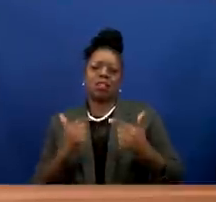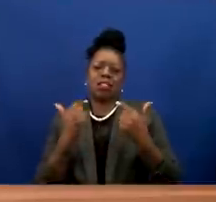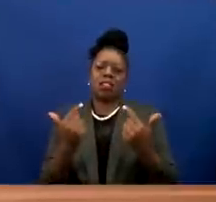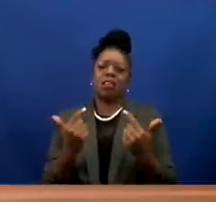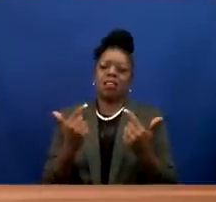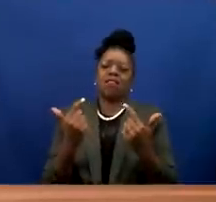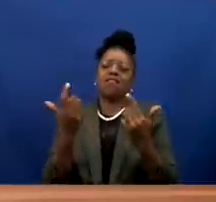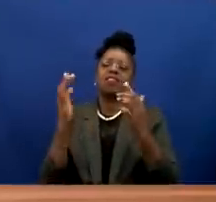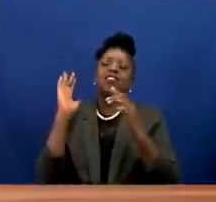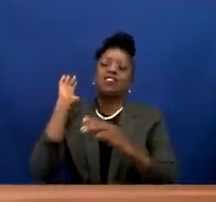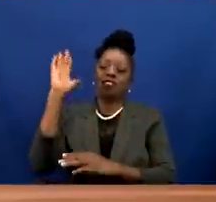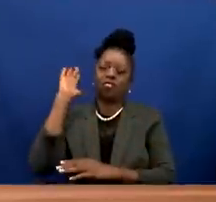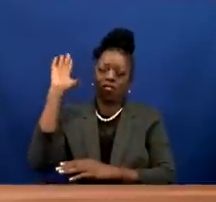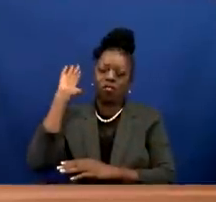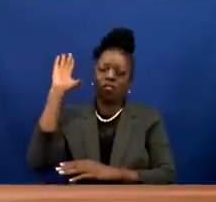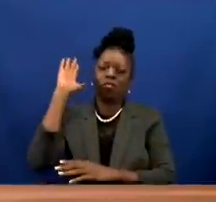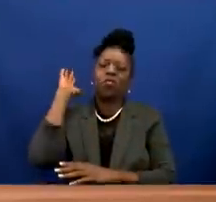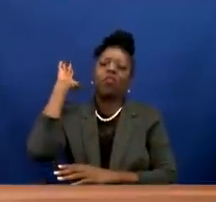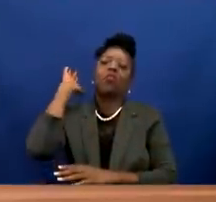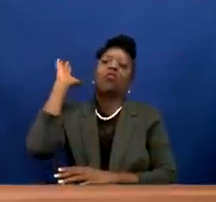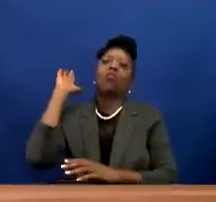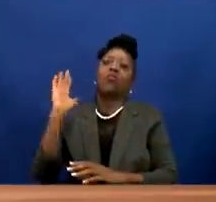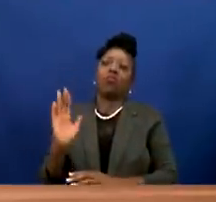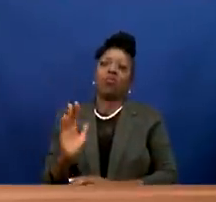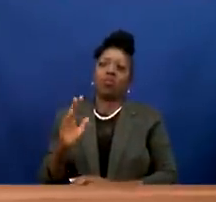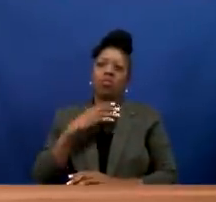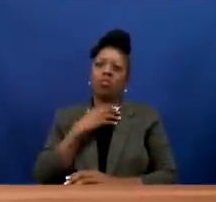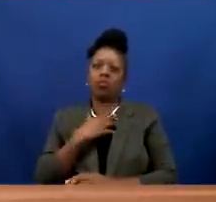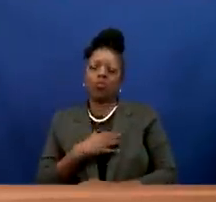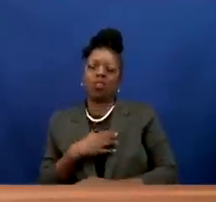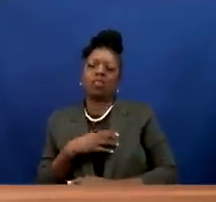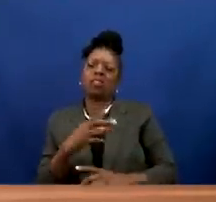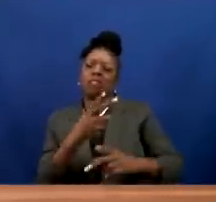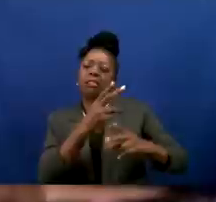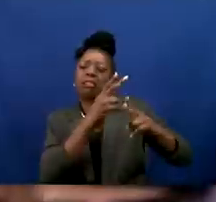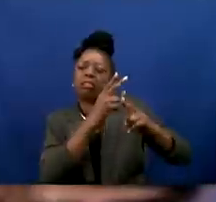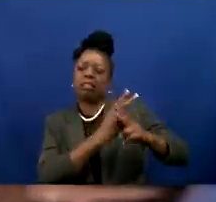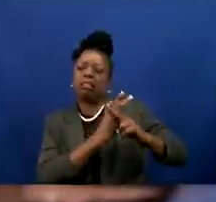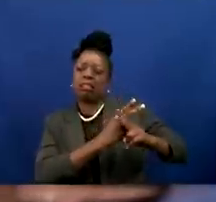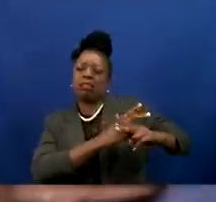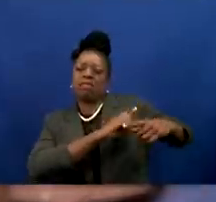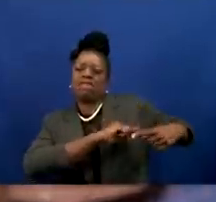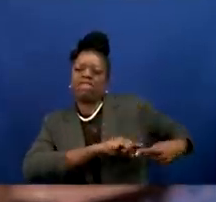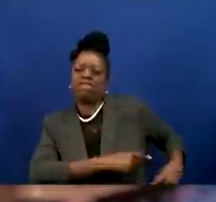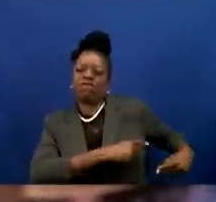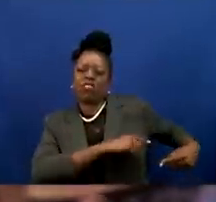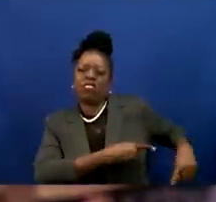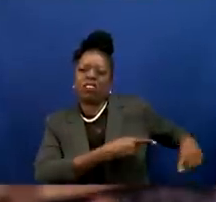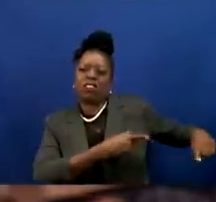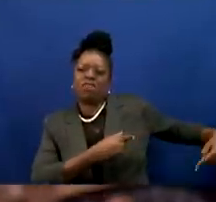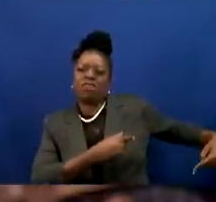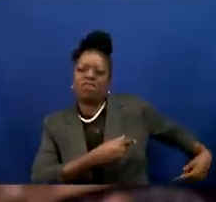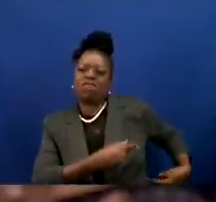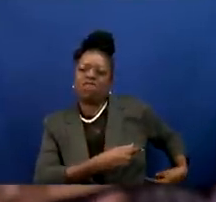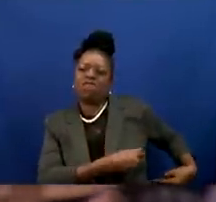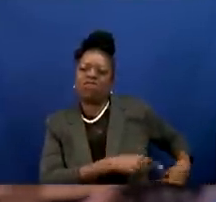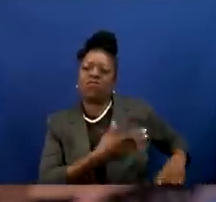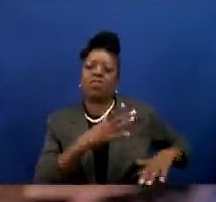it be your will to keep the thorn in our flesh, I thank you